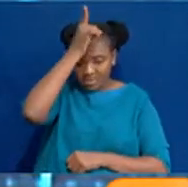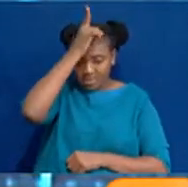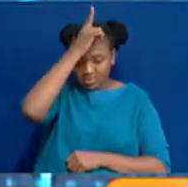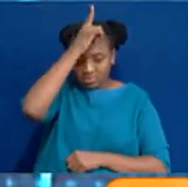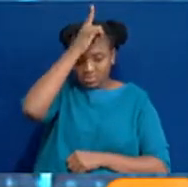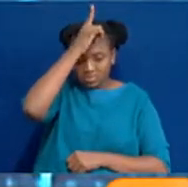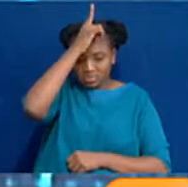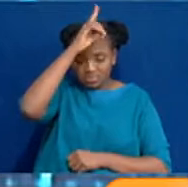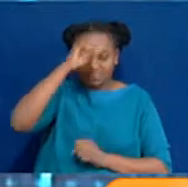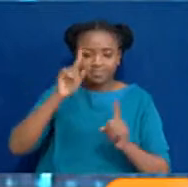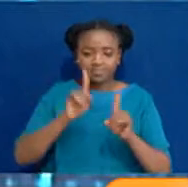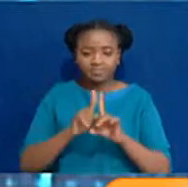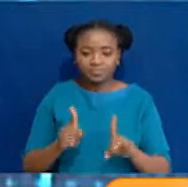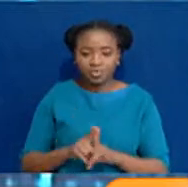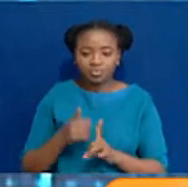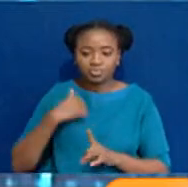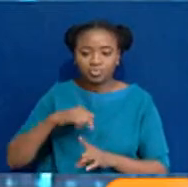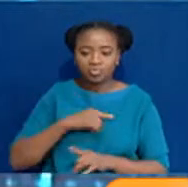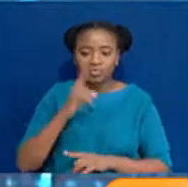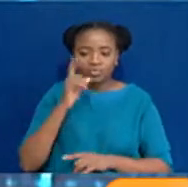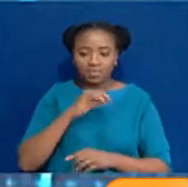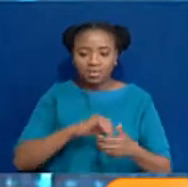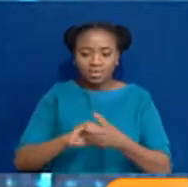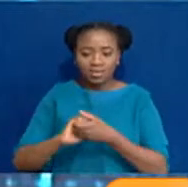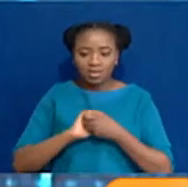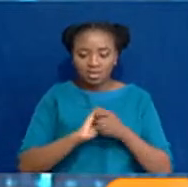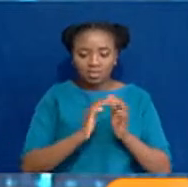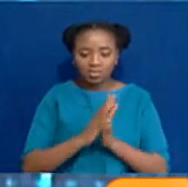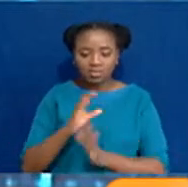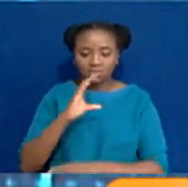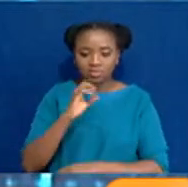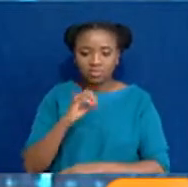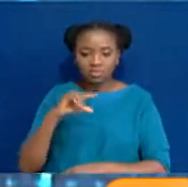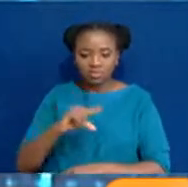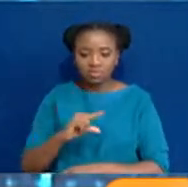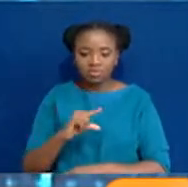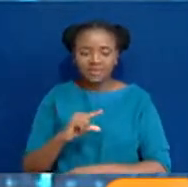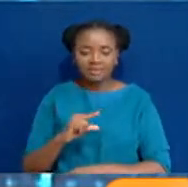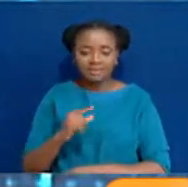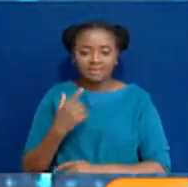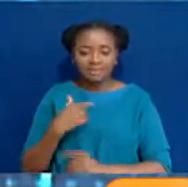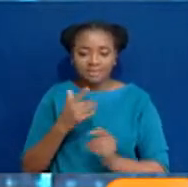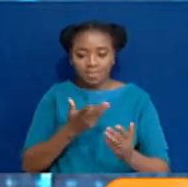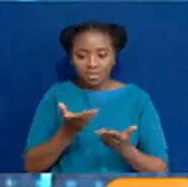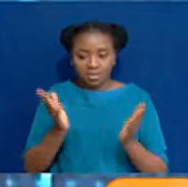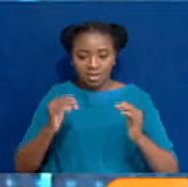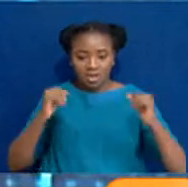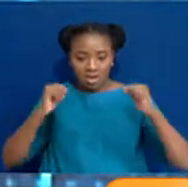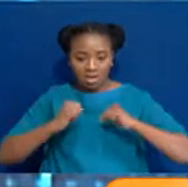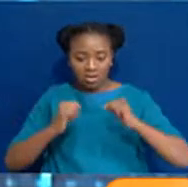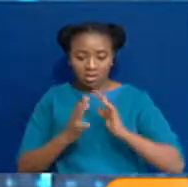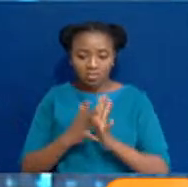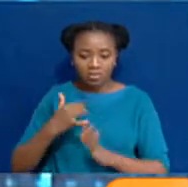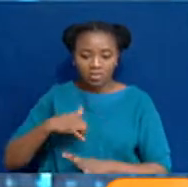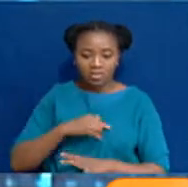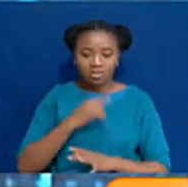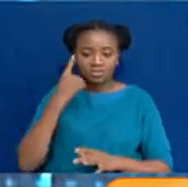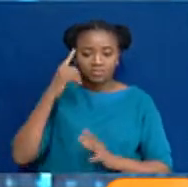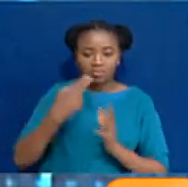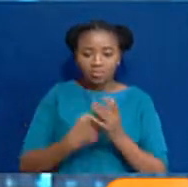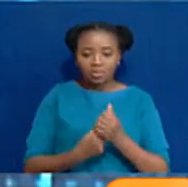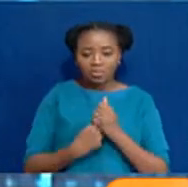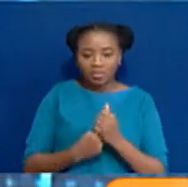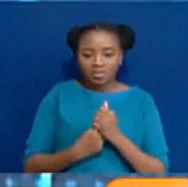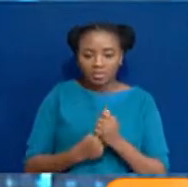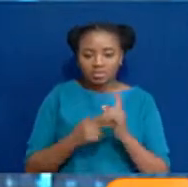also conversely engaged the Council of Governors, yeah, to agree on a partnership as far as rolling out of this program is concerned.